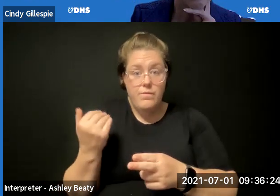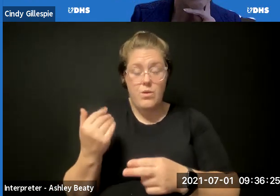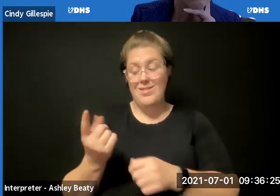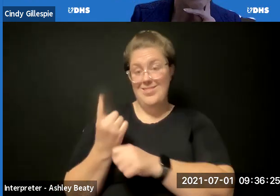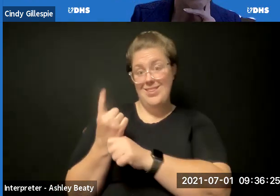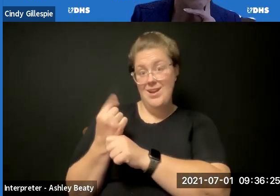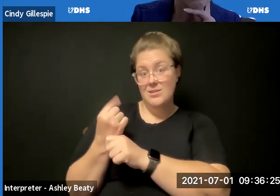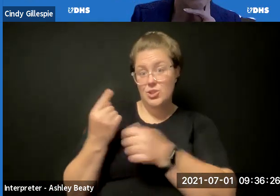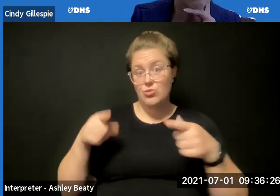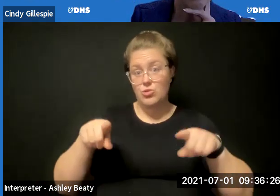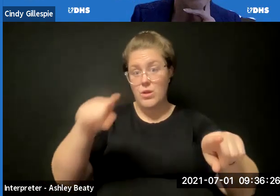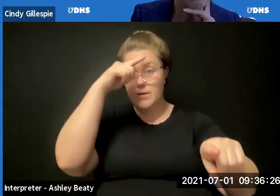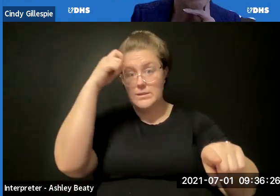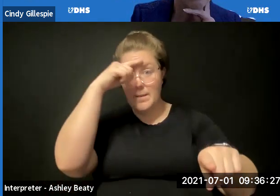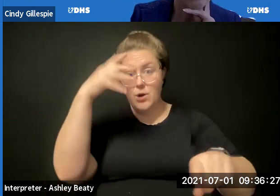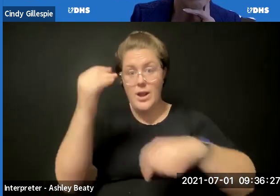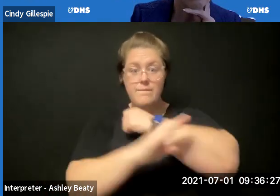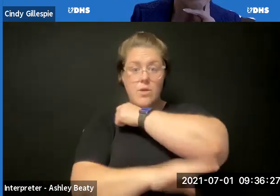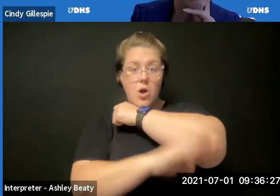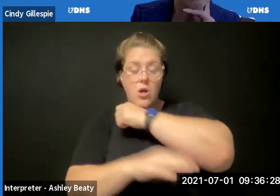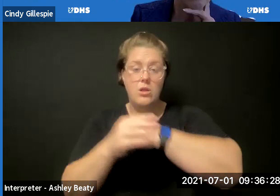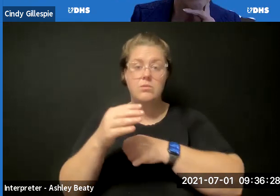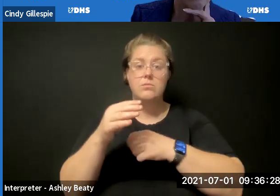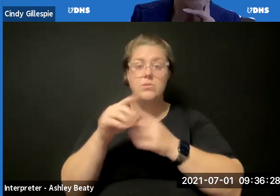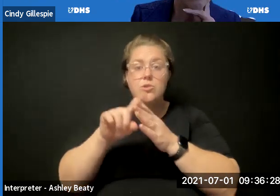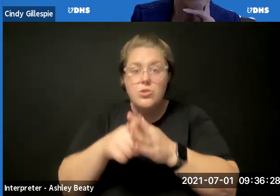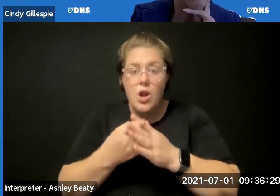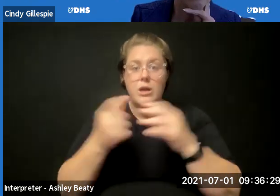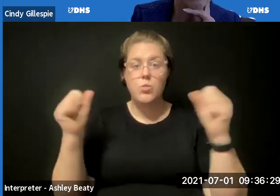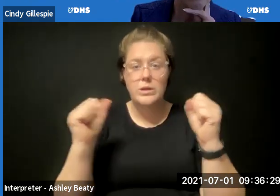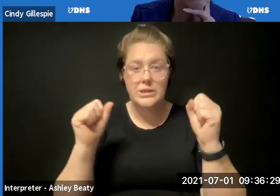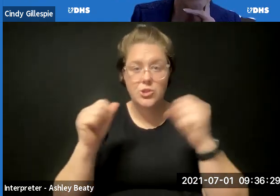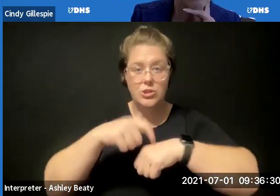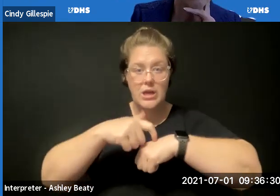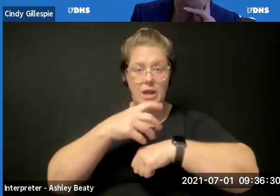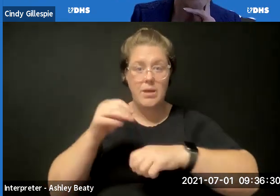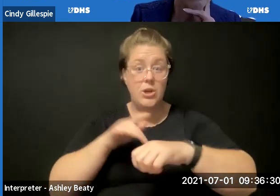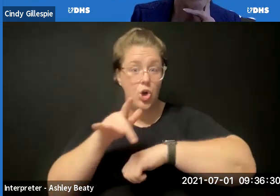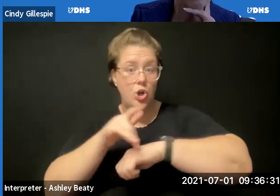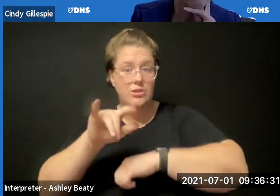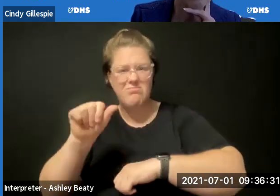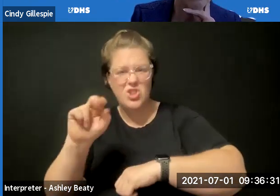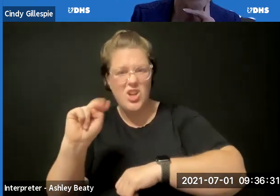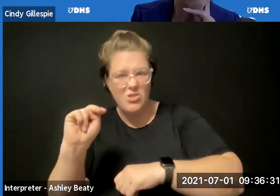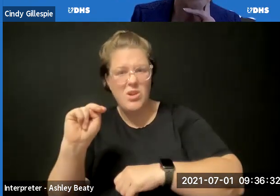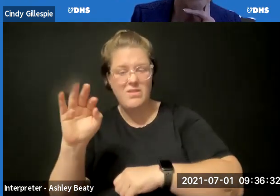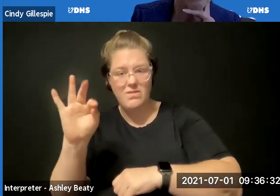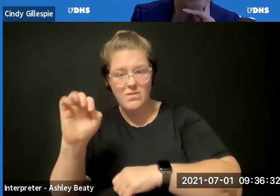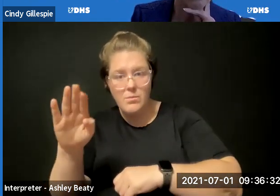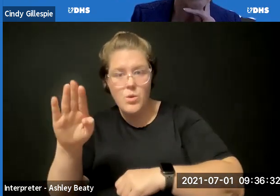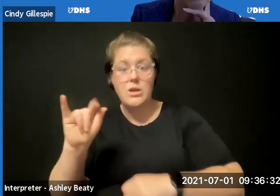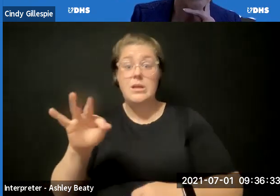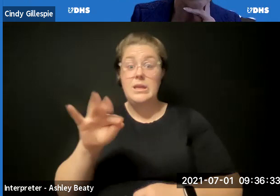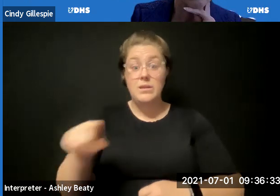year during the summer and during the fall, going into the winter time, and even the early part of this year, if you had the opportunity